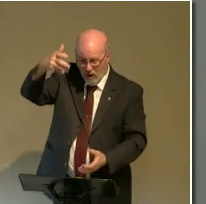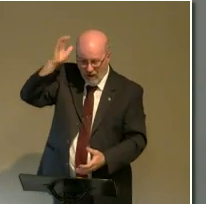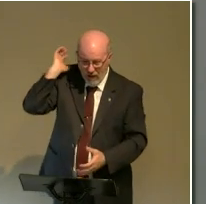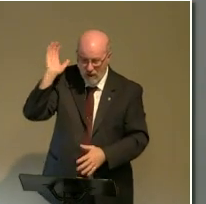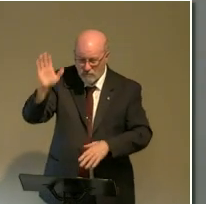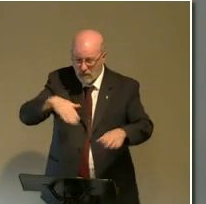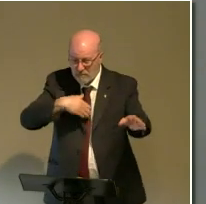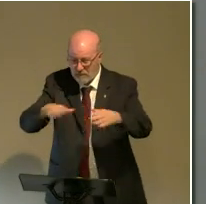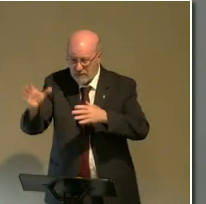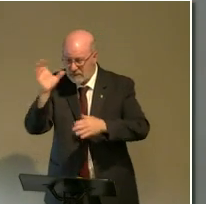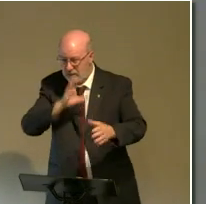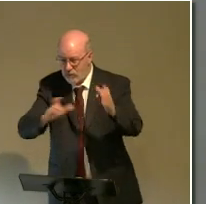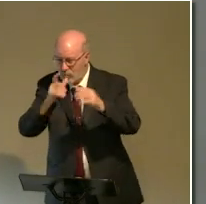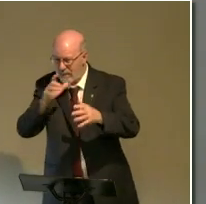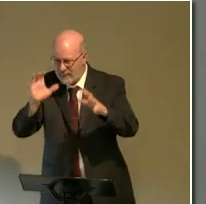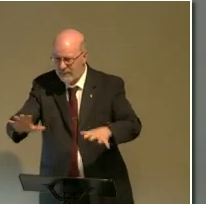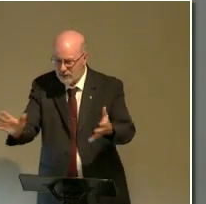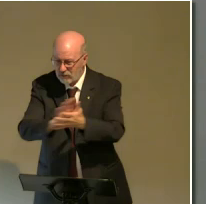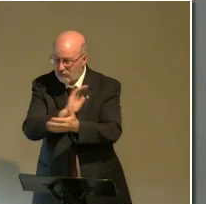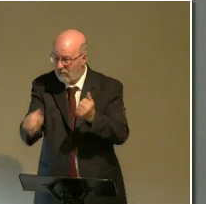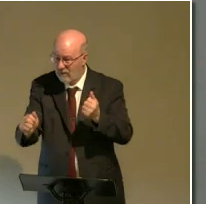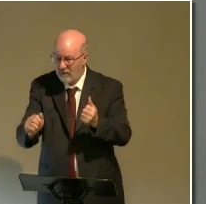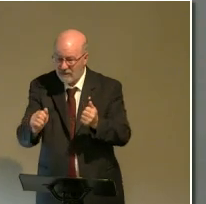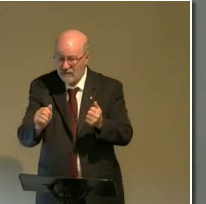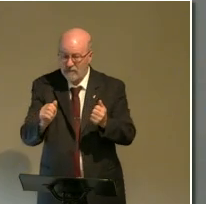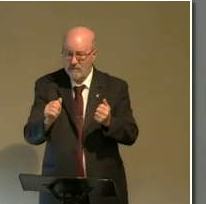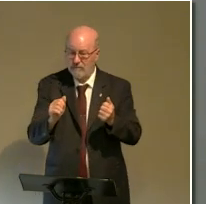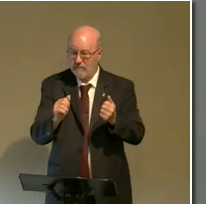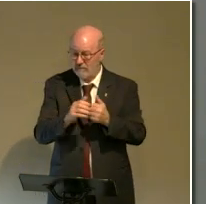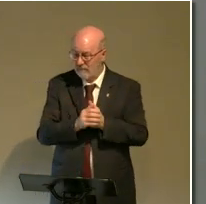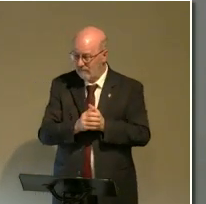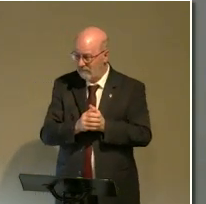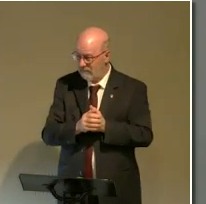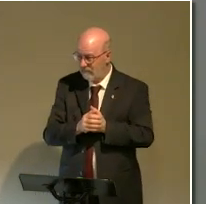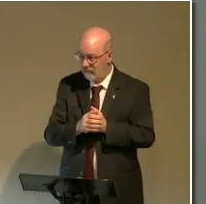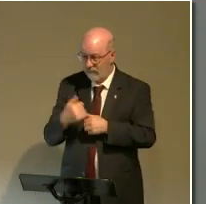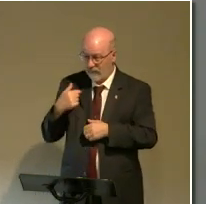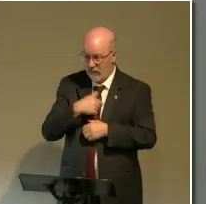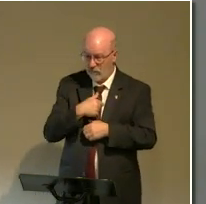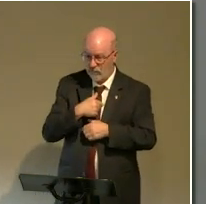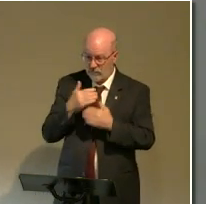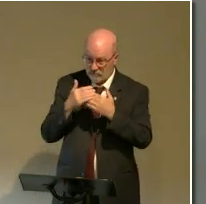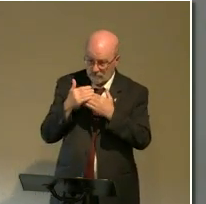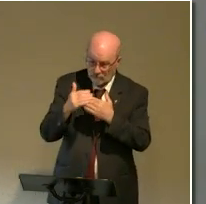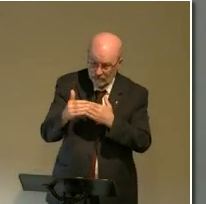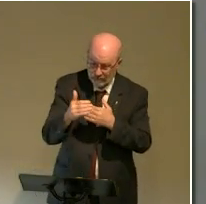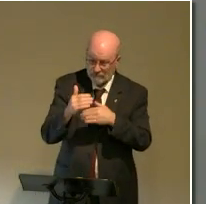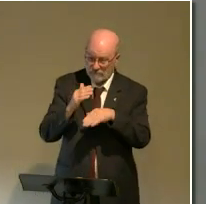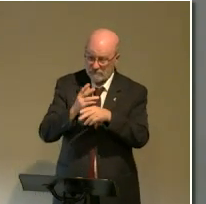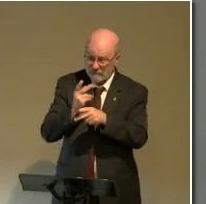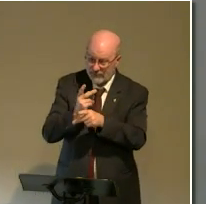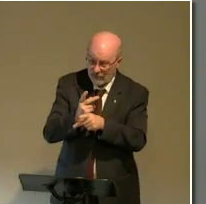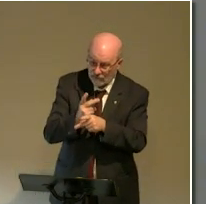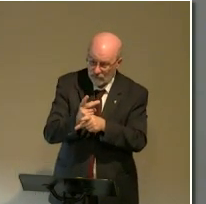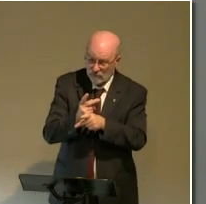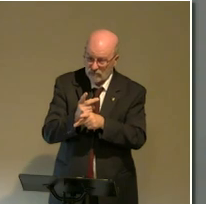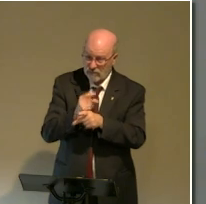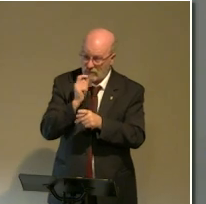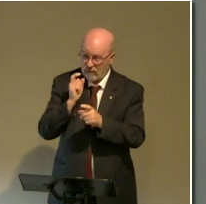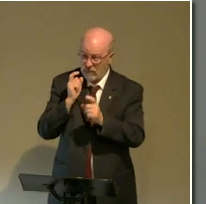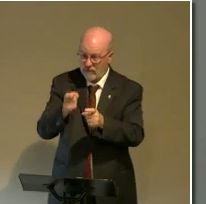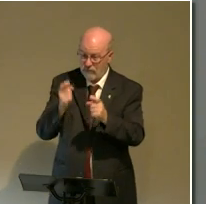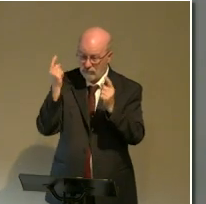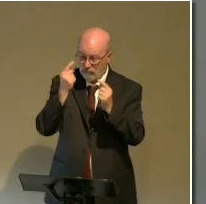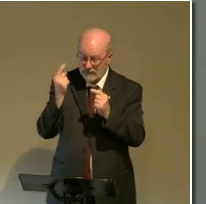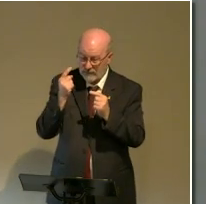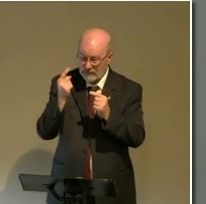whom he may devour, okay? So are we proceeding with caution in not giving him a